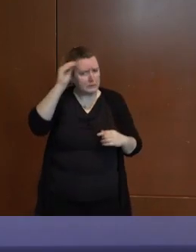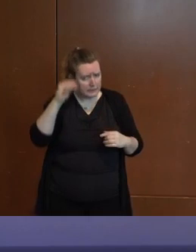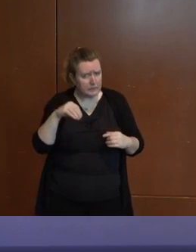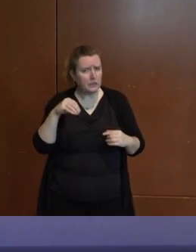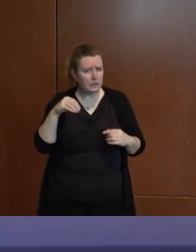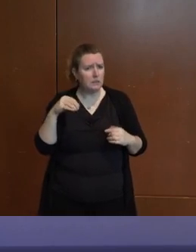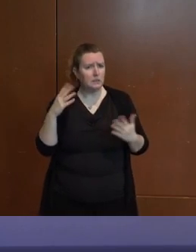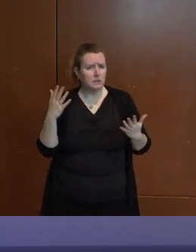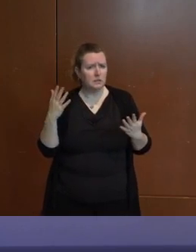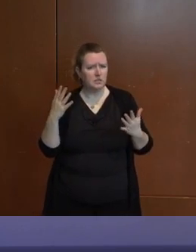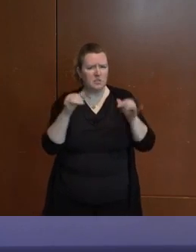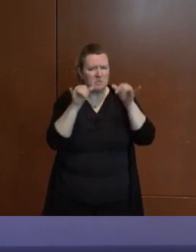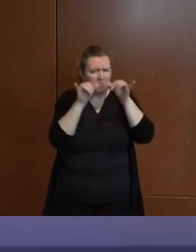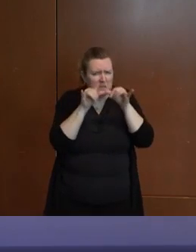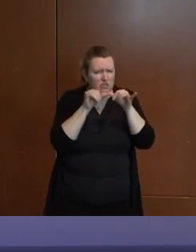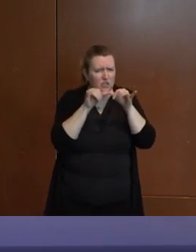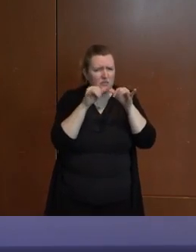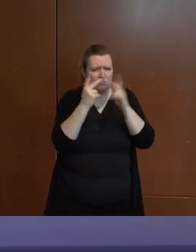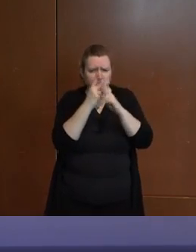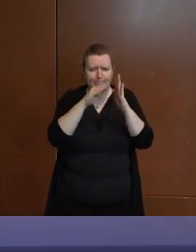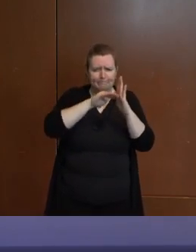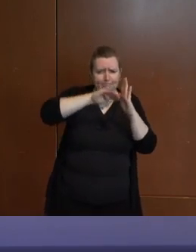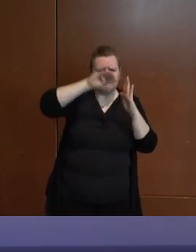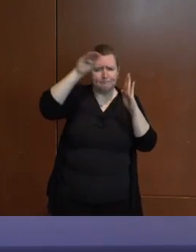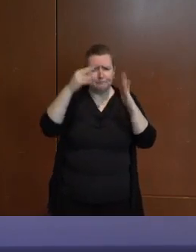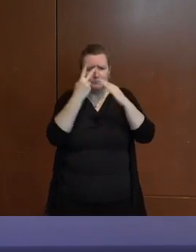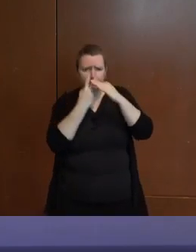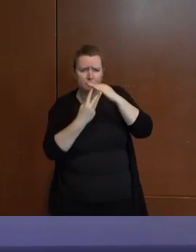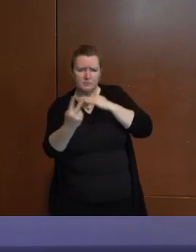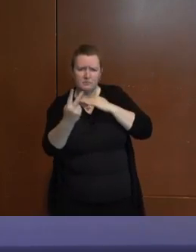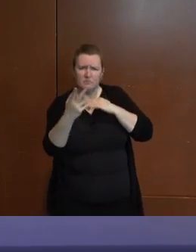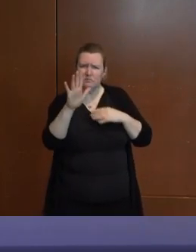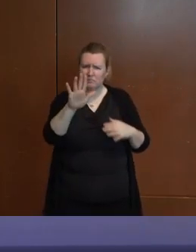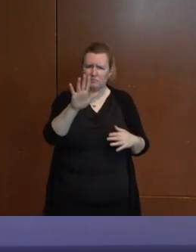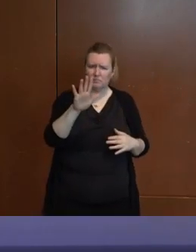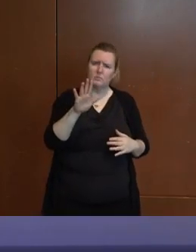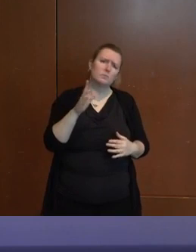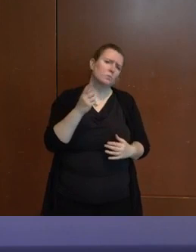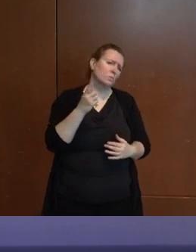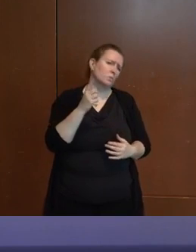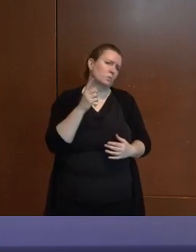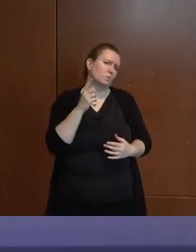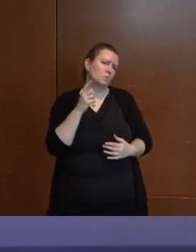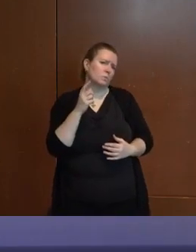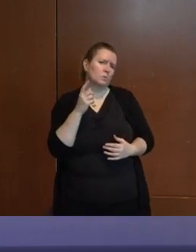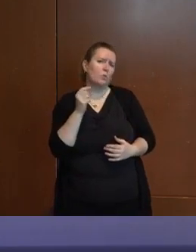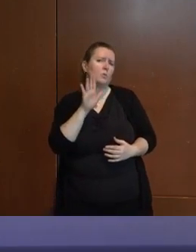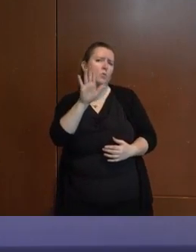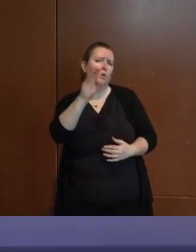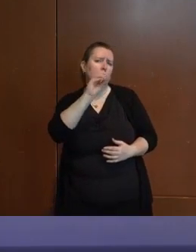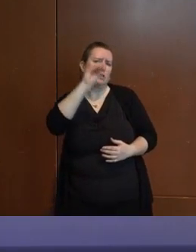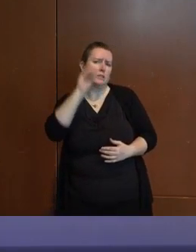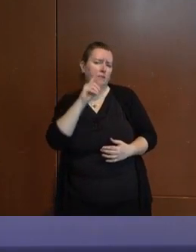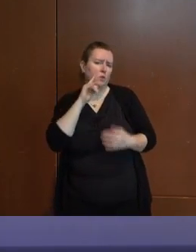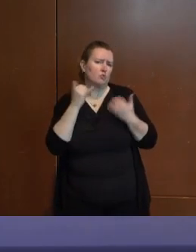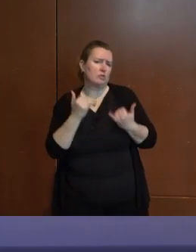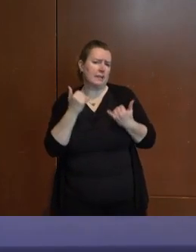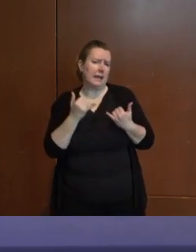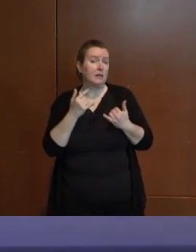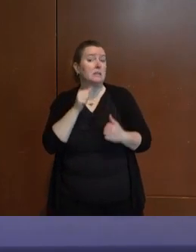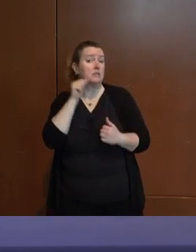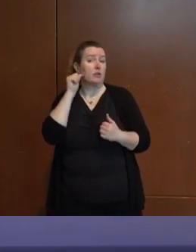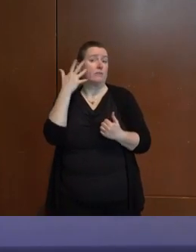for your modeling, and what does that say about New Jersey's compliance rate in general? Let me start, and Judy, you and Ed should jump in. Is that